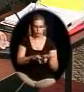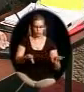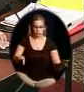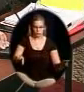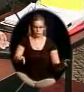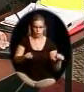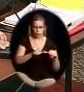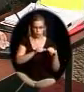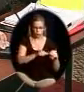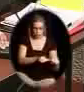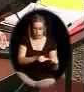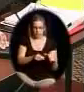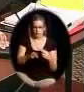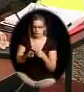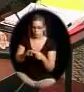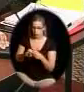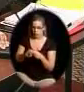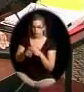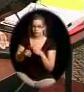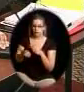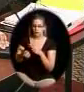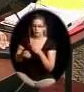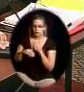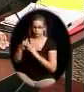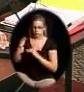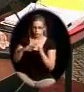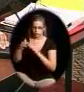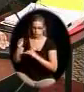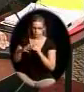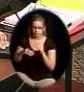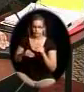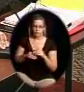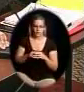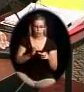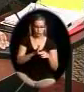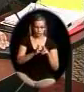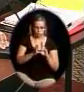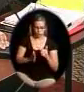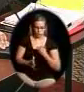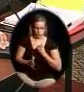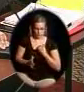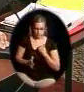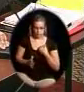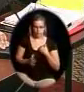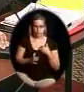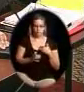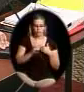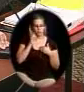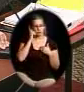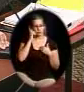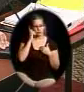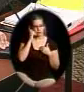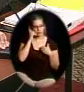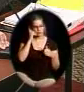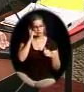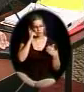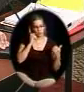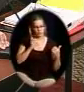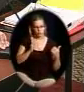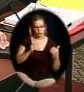permanent easement and a temporary construction easement. In a review by myself and our consultants, the only thing we noticed